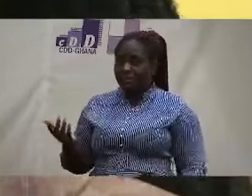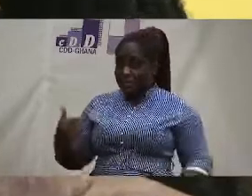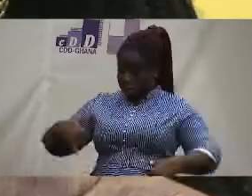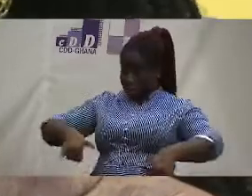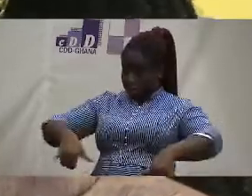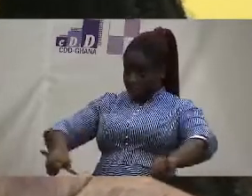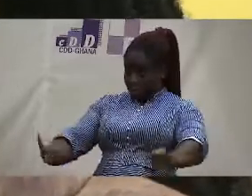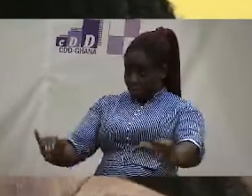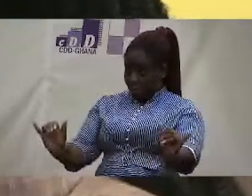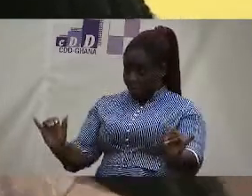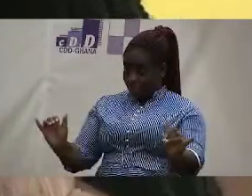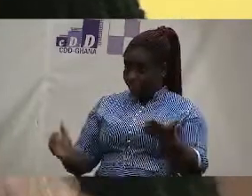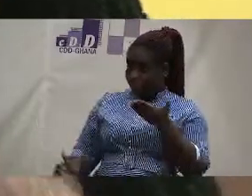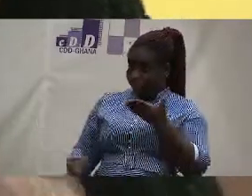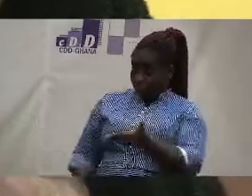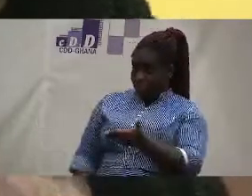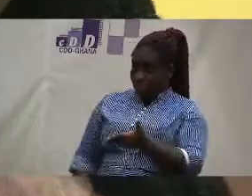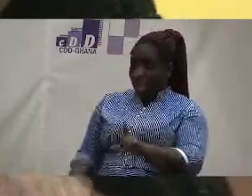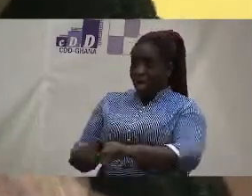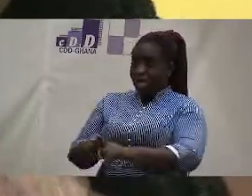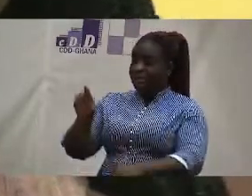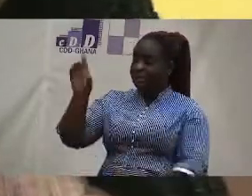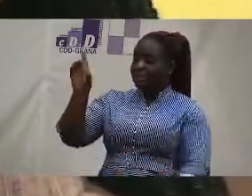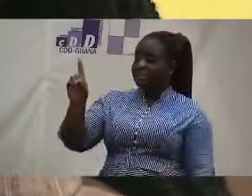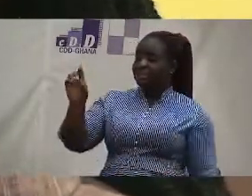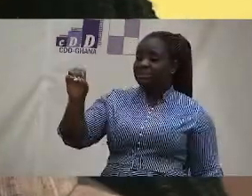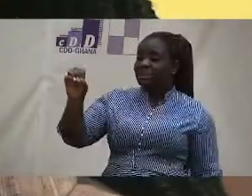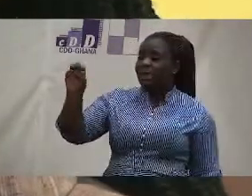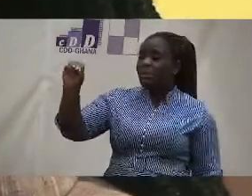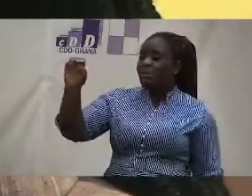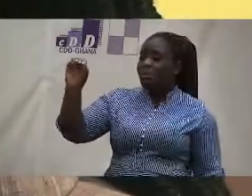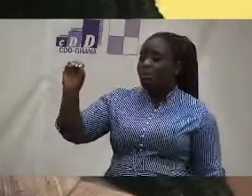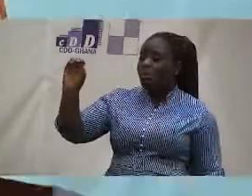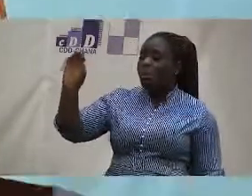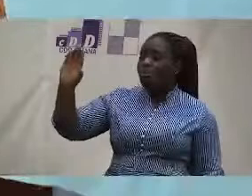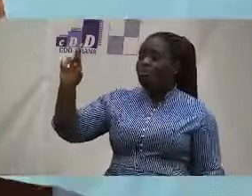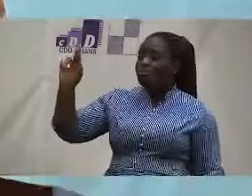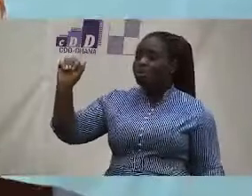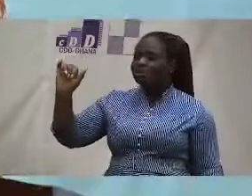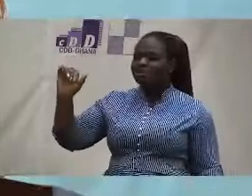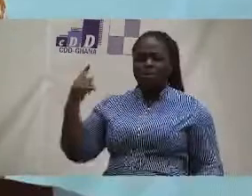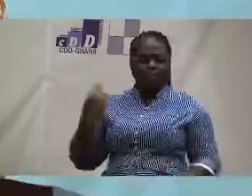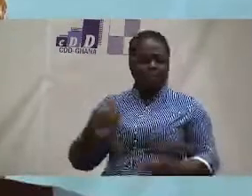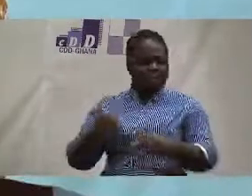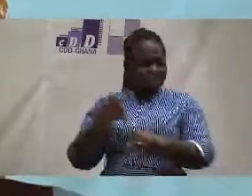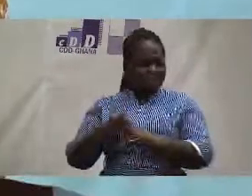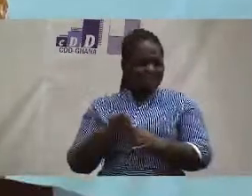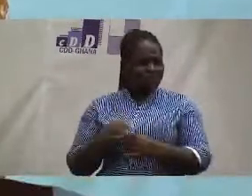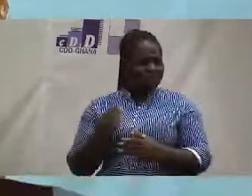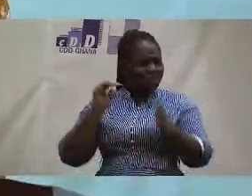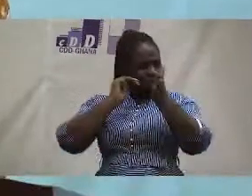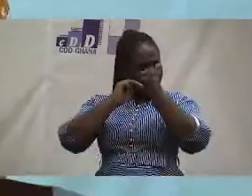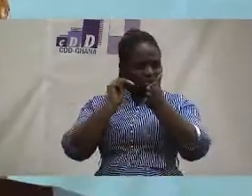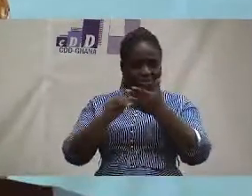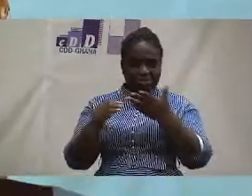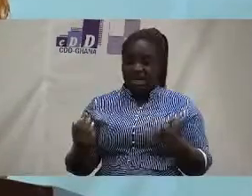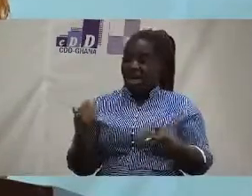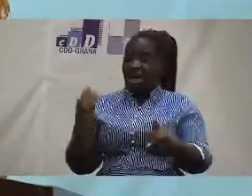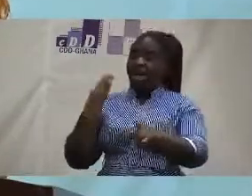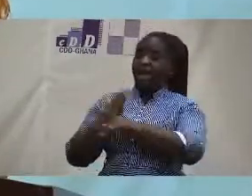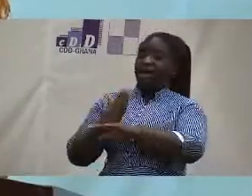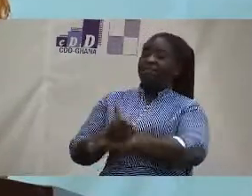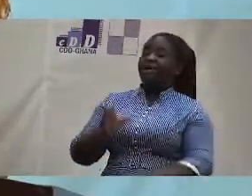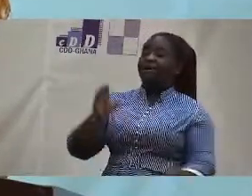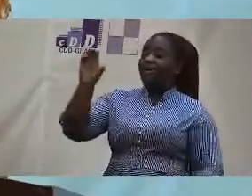be relevant as democracy practitioner? What elections will we be monitoring when immediately after the